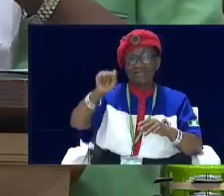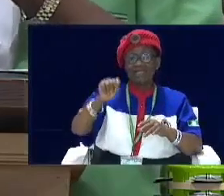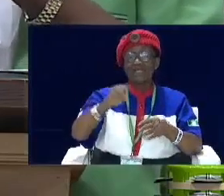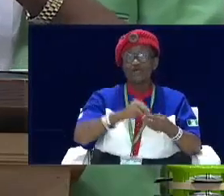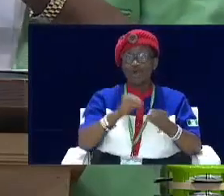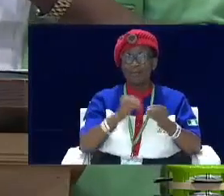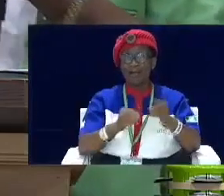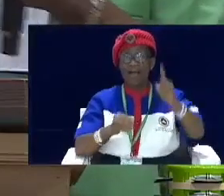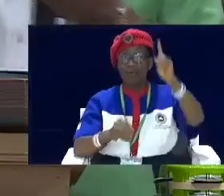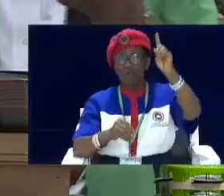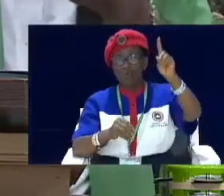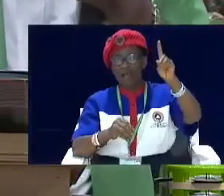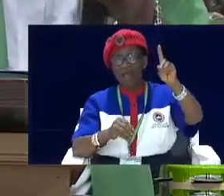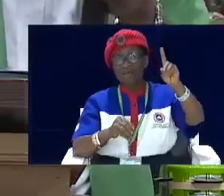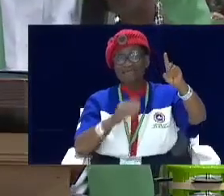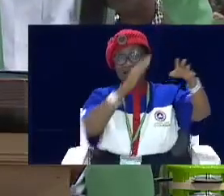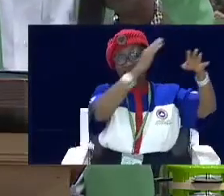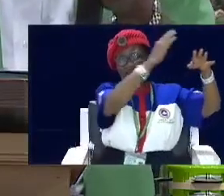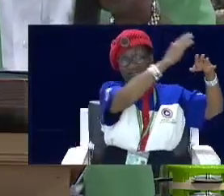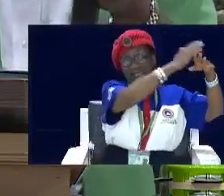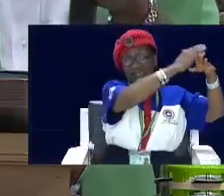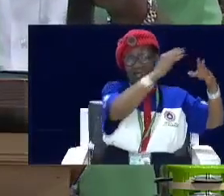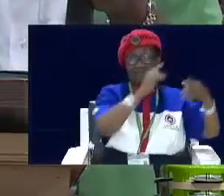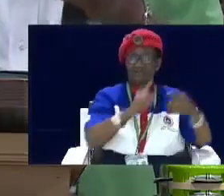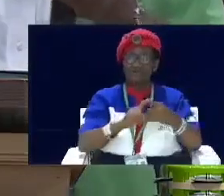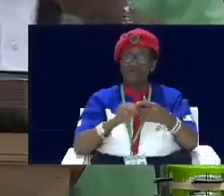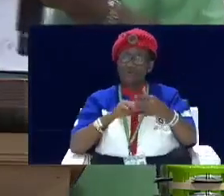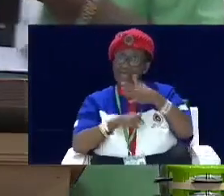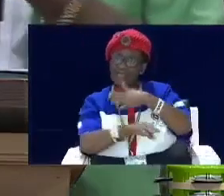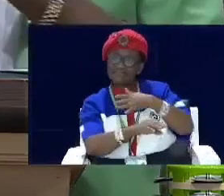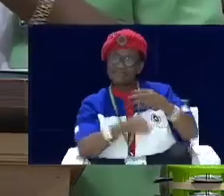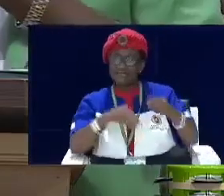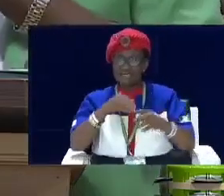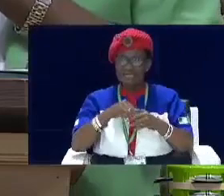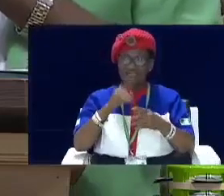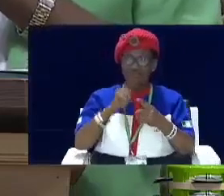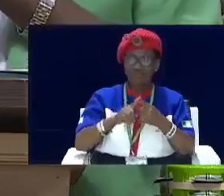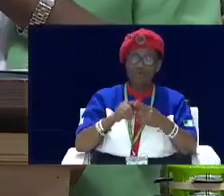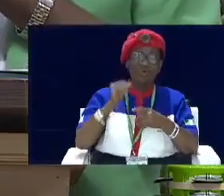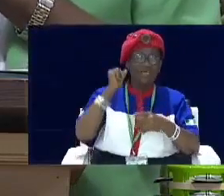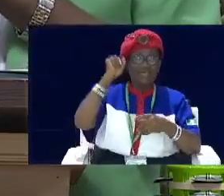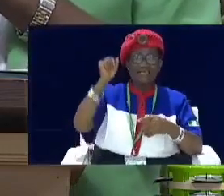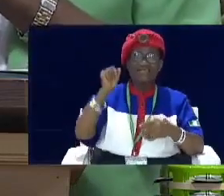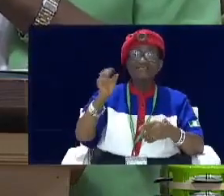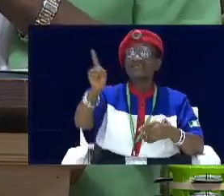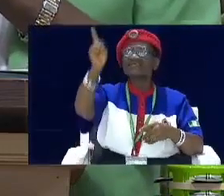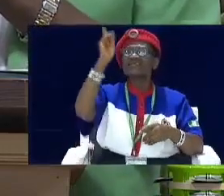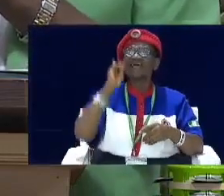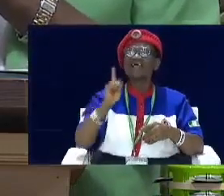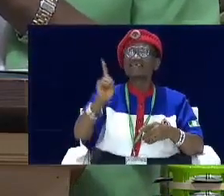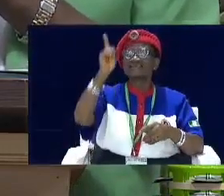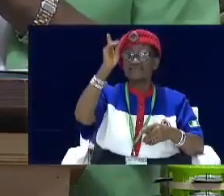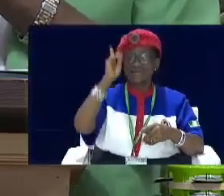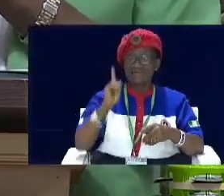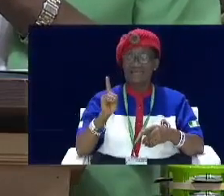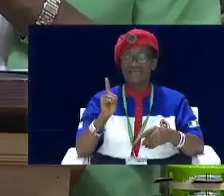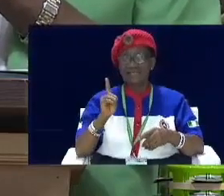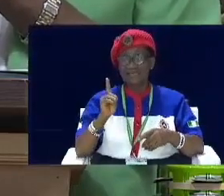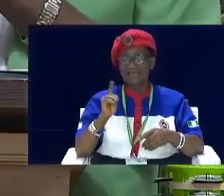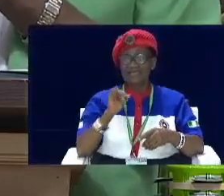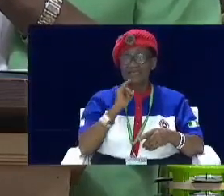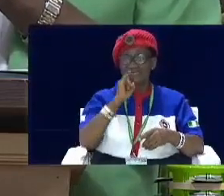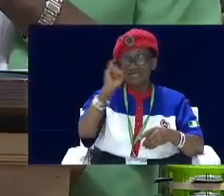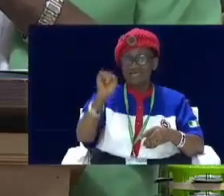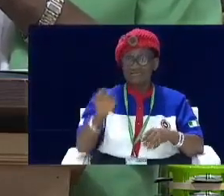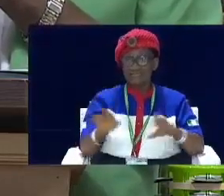to entering into his destiny was Jordan. Ohun idena akoko ti oni je ko wo ibi ise iranse re